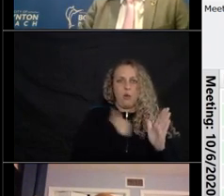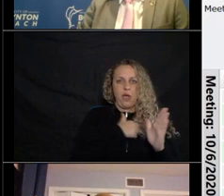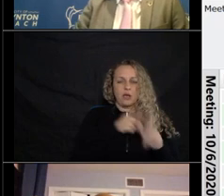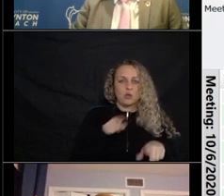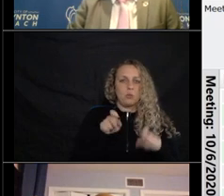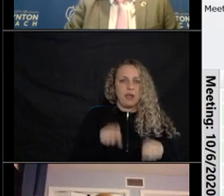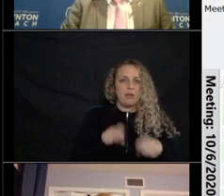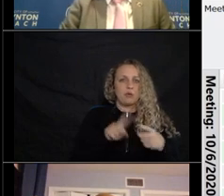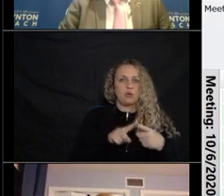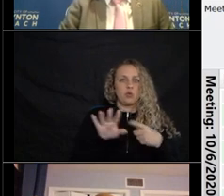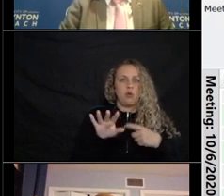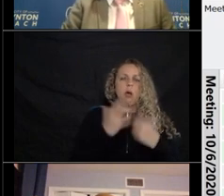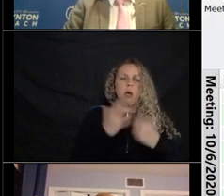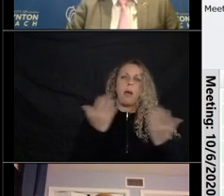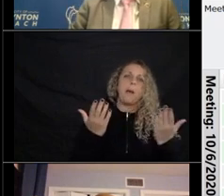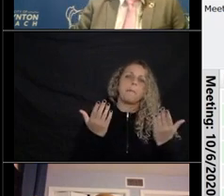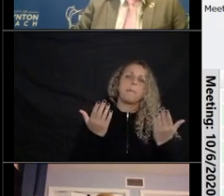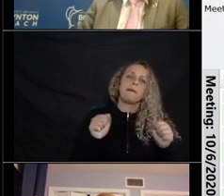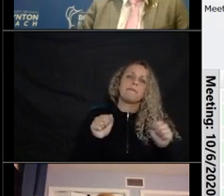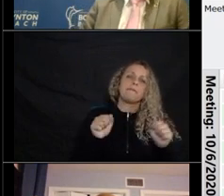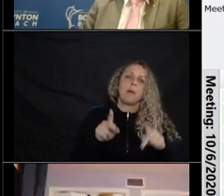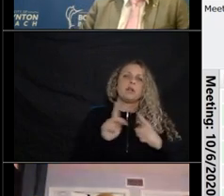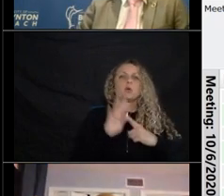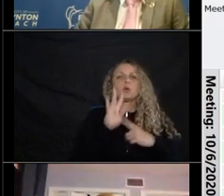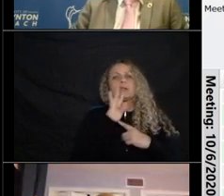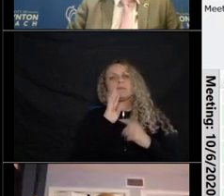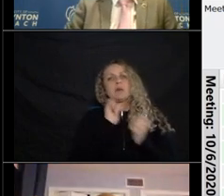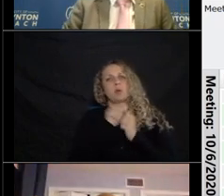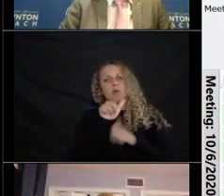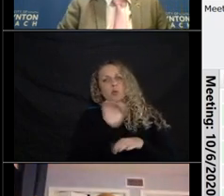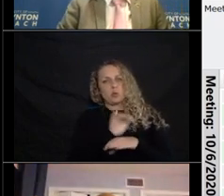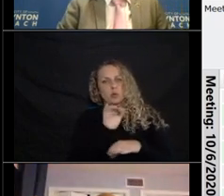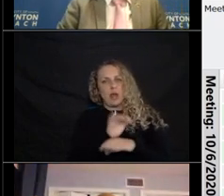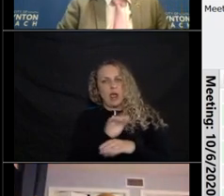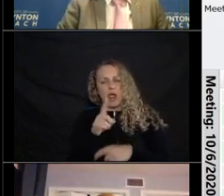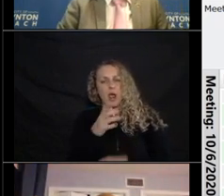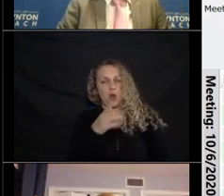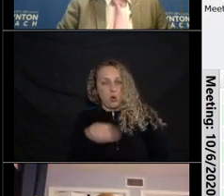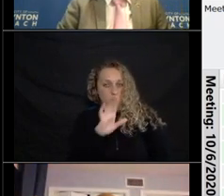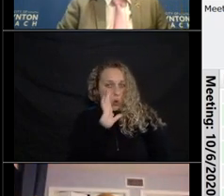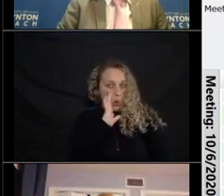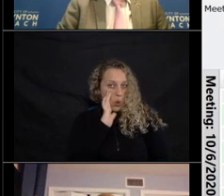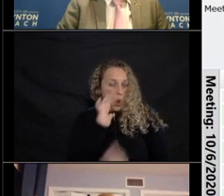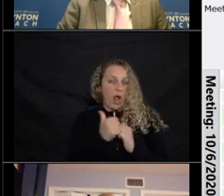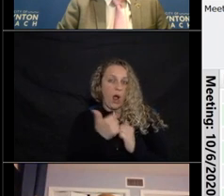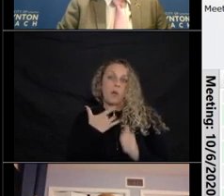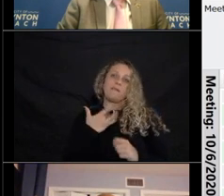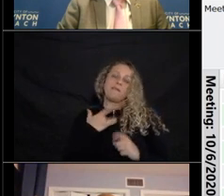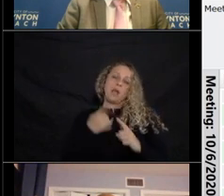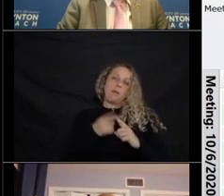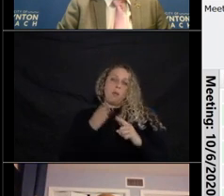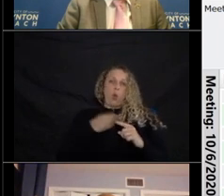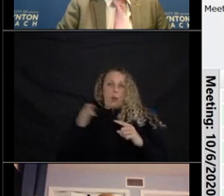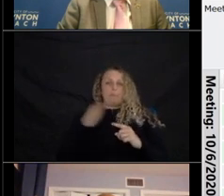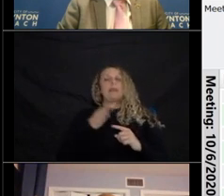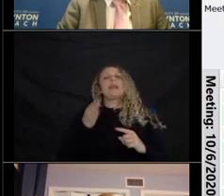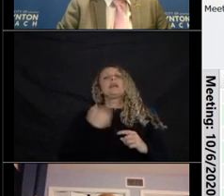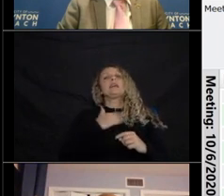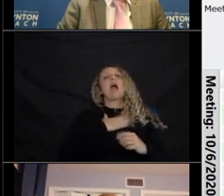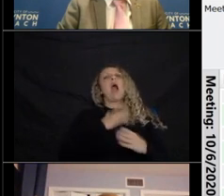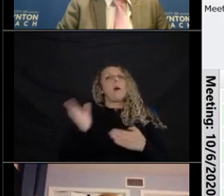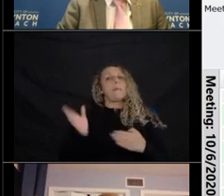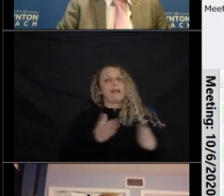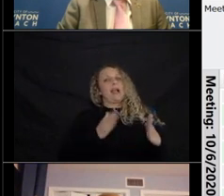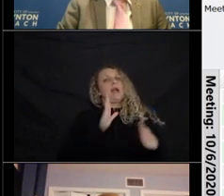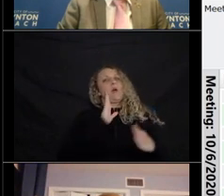able to have the opportunity to speak with you tonight and letting you know, how we feel about Boynton Beach and what our plans